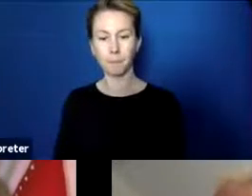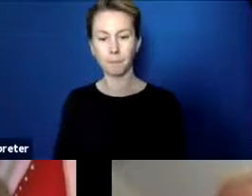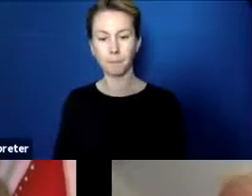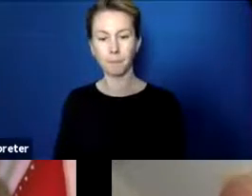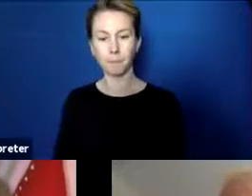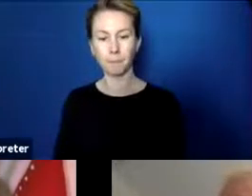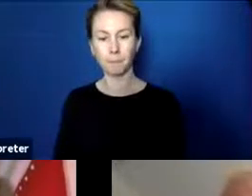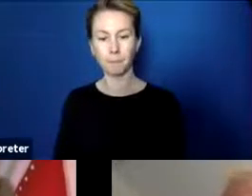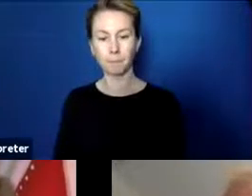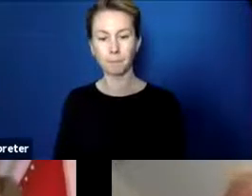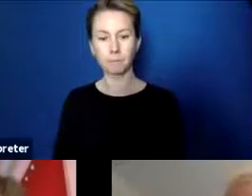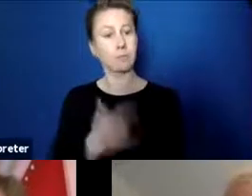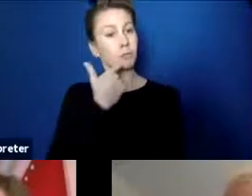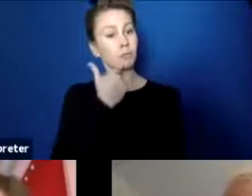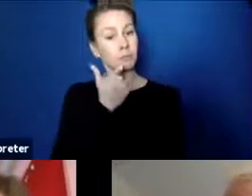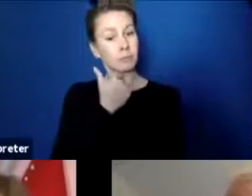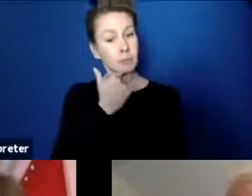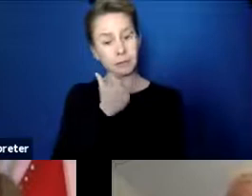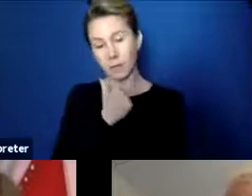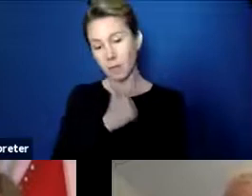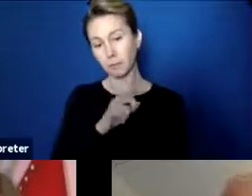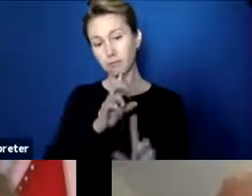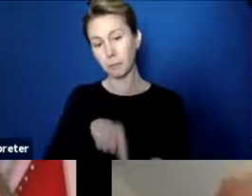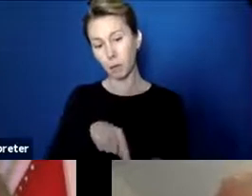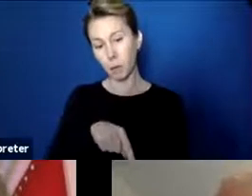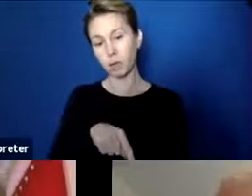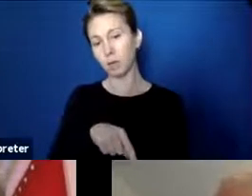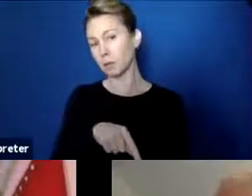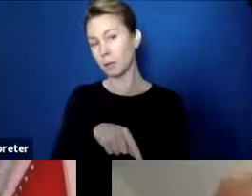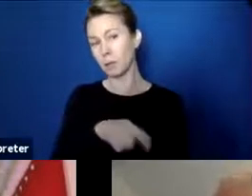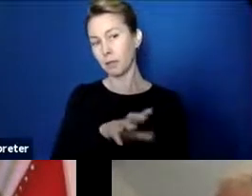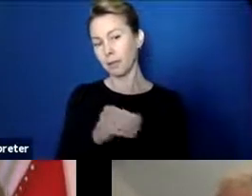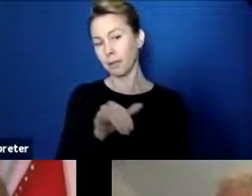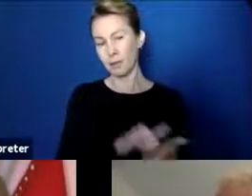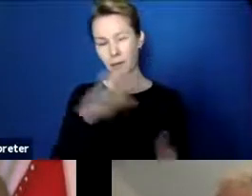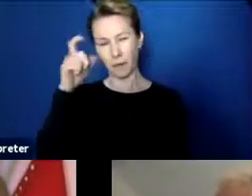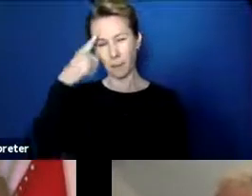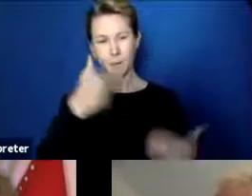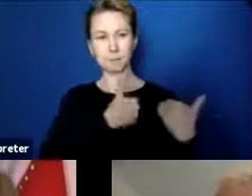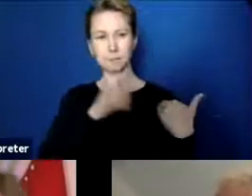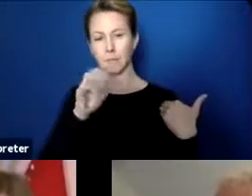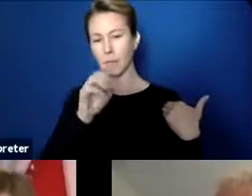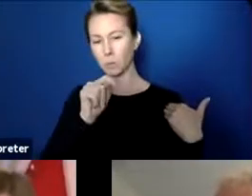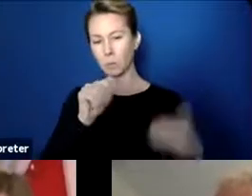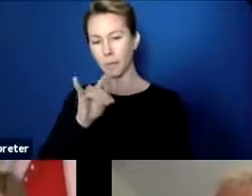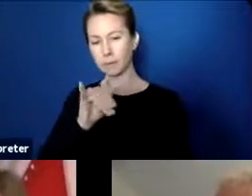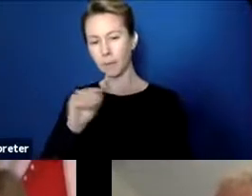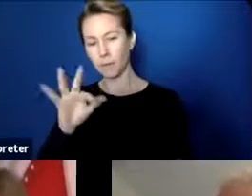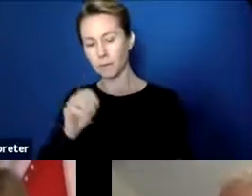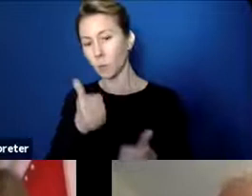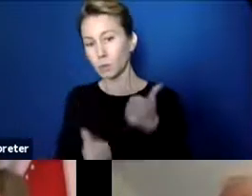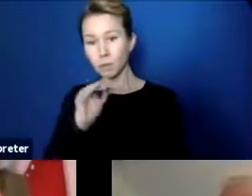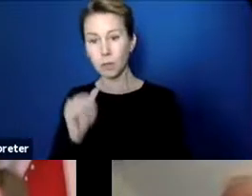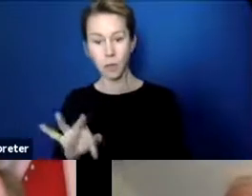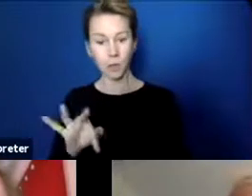minutes each. Before we get started, I wanted to ask a question of the audience to see if you could guess the answer. Glenn, if